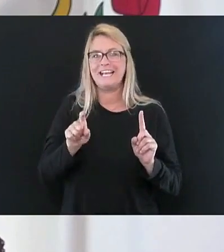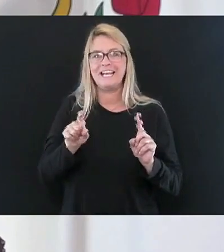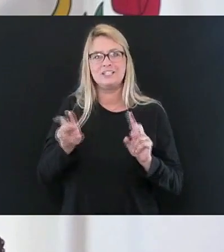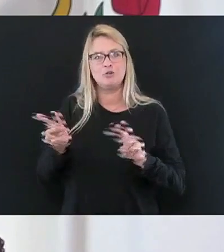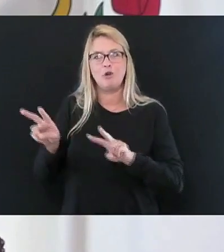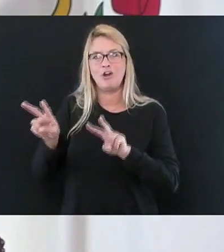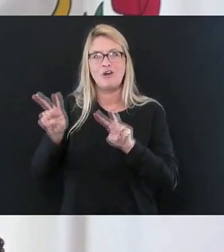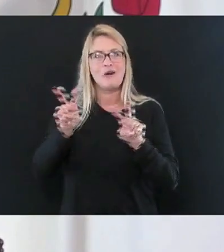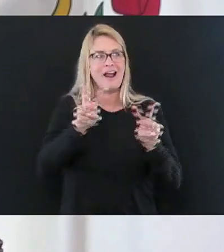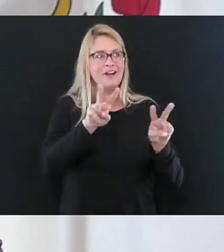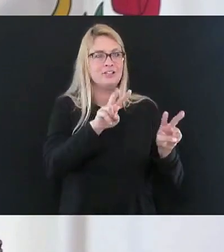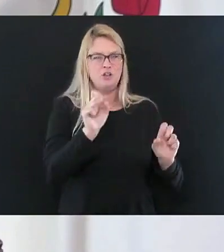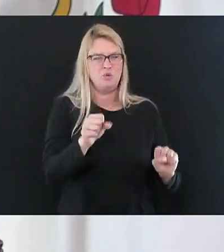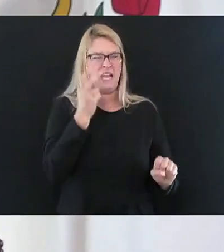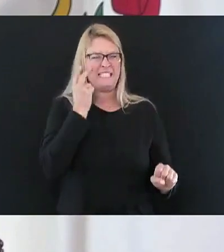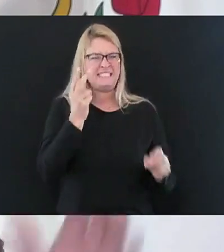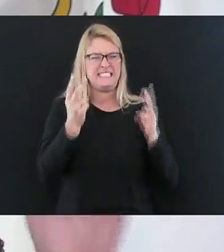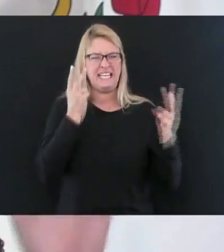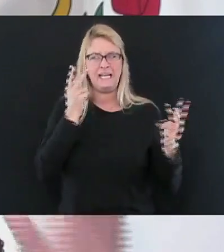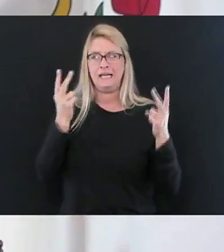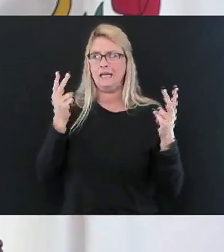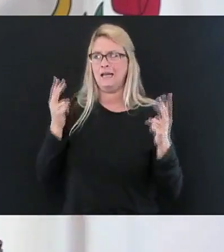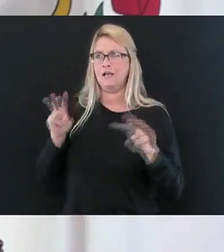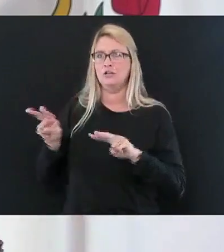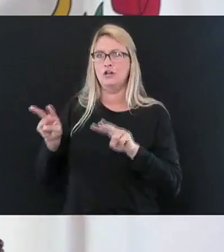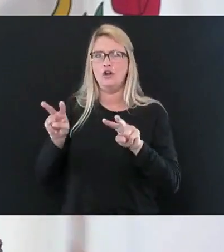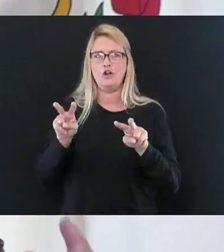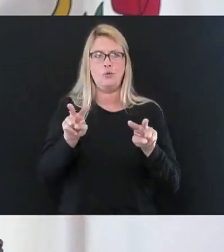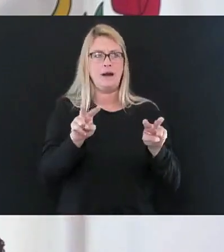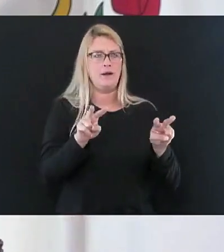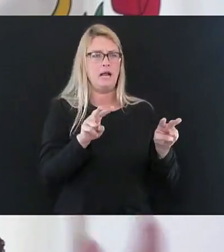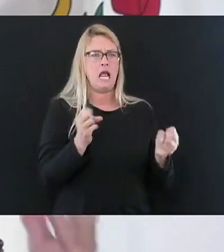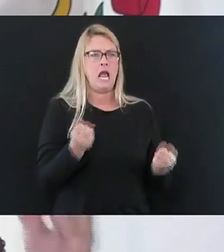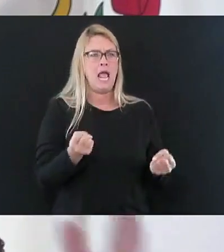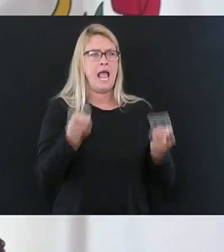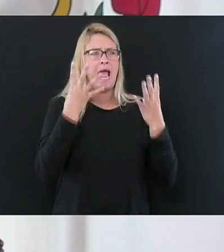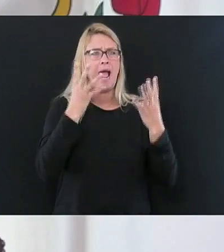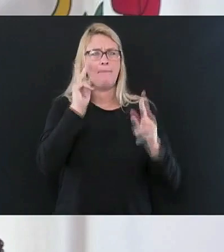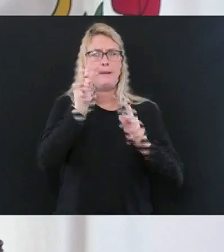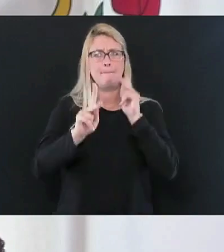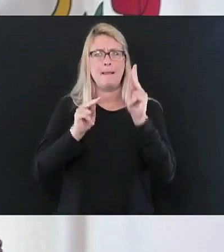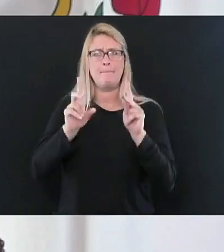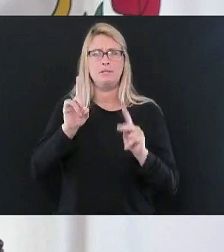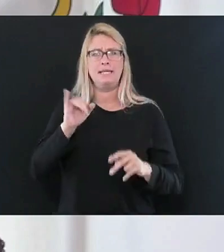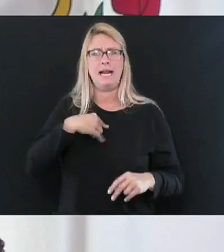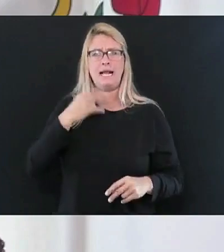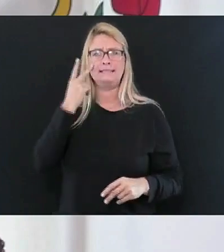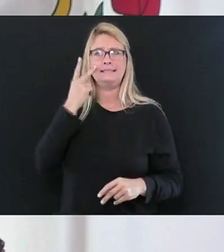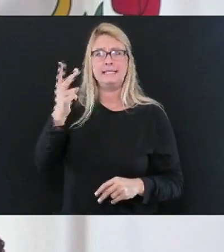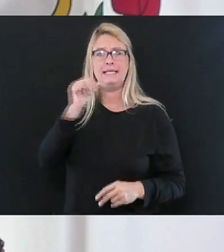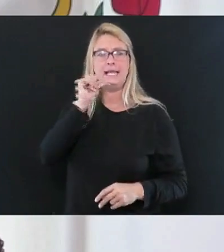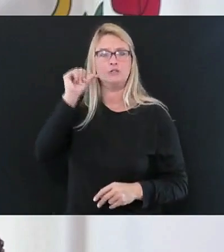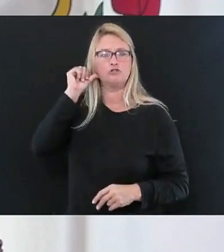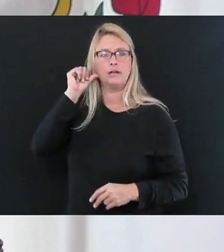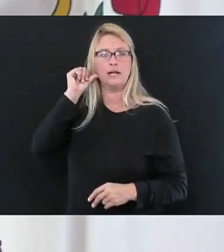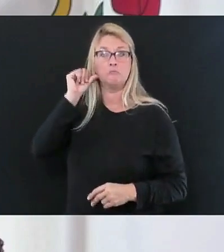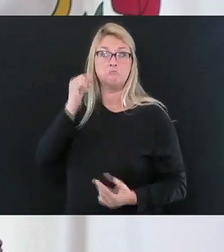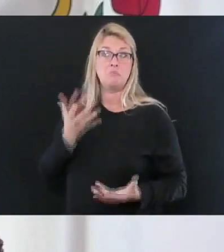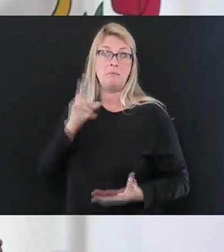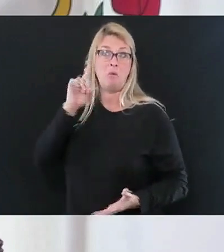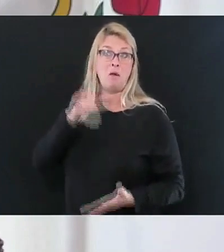can see it everywhere. Look around and say to yourself, how many people did I see yesterday?